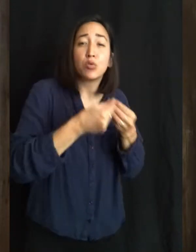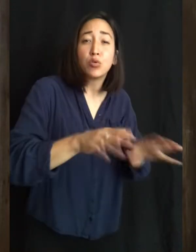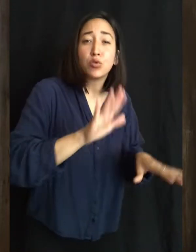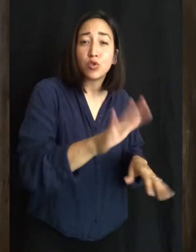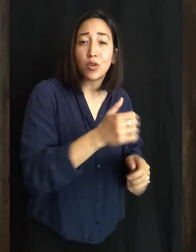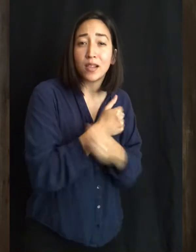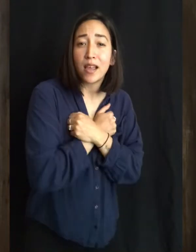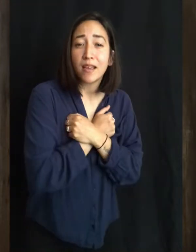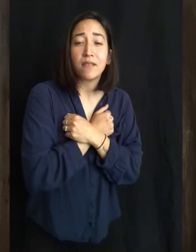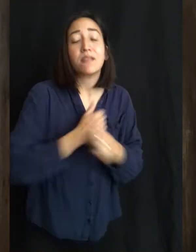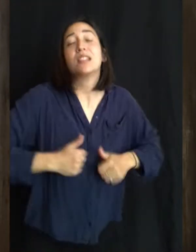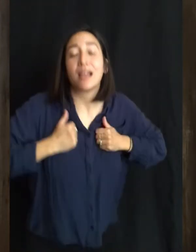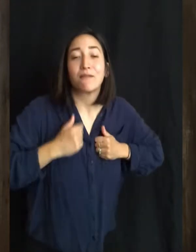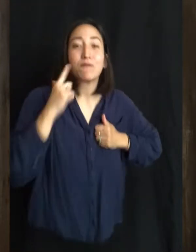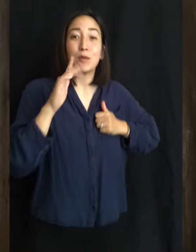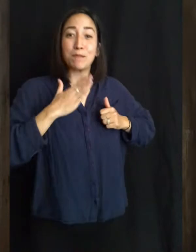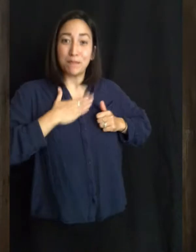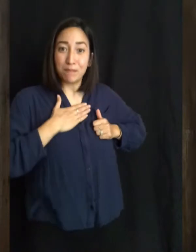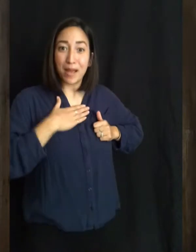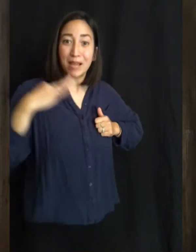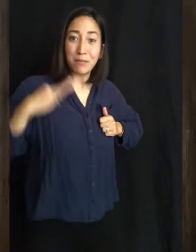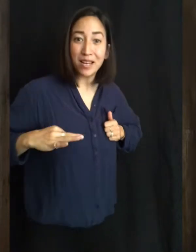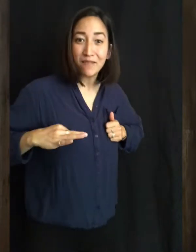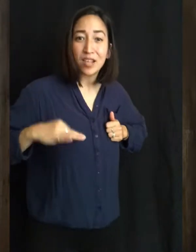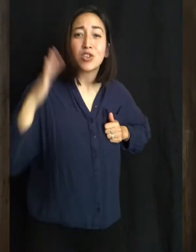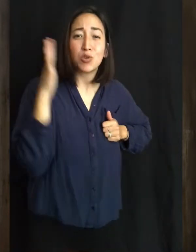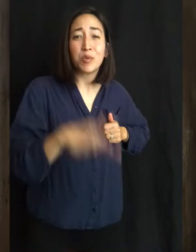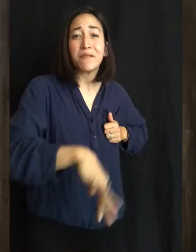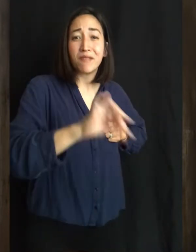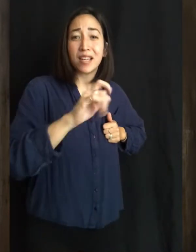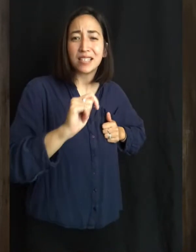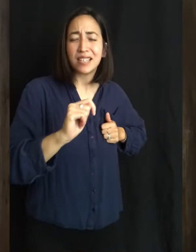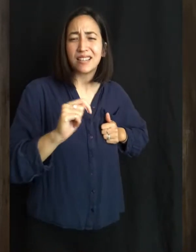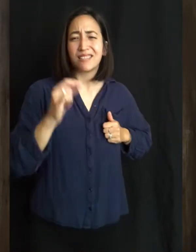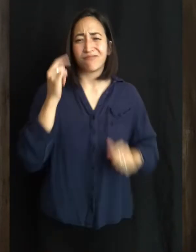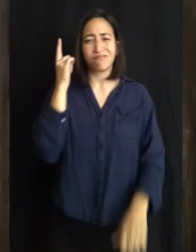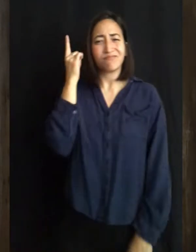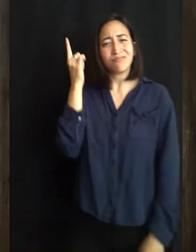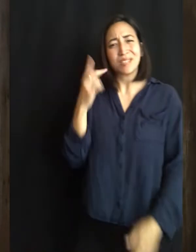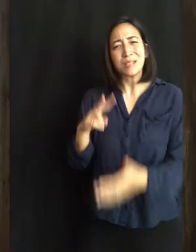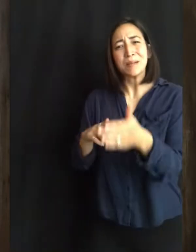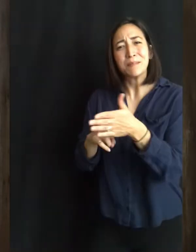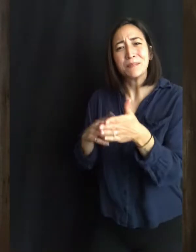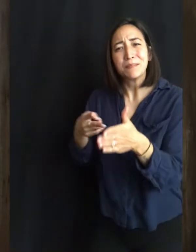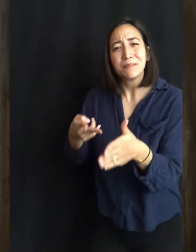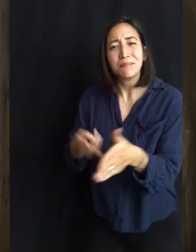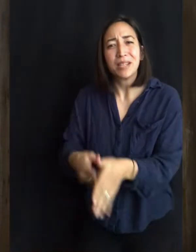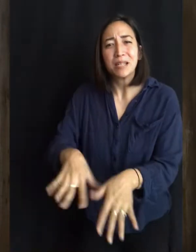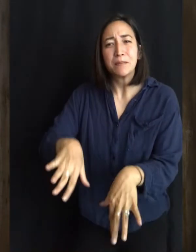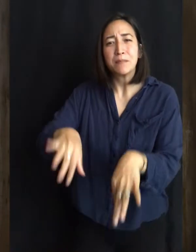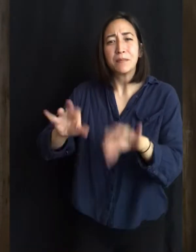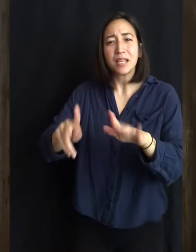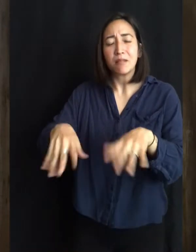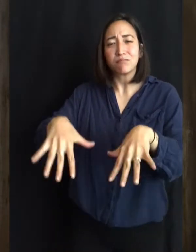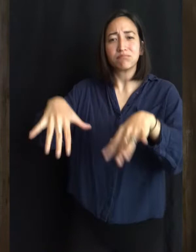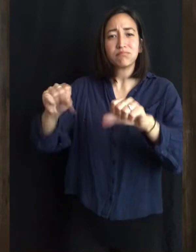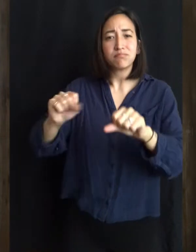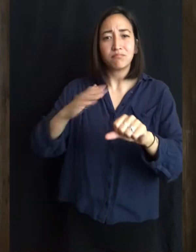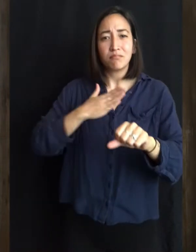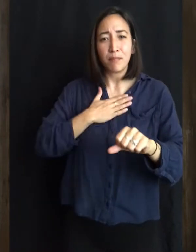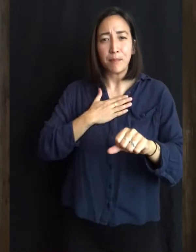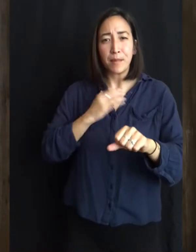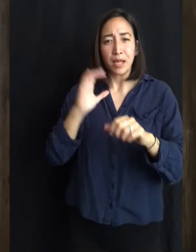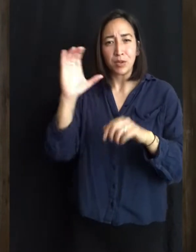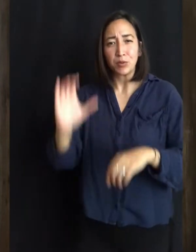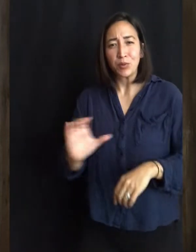it." And I ask, what does that mean to take up my own cross? And I realize every single day I